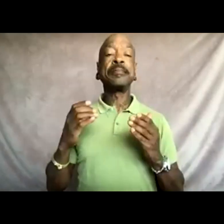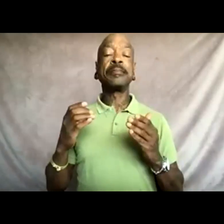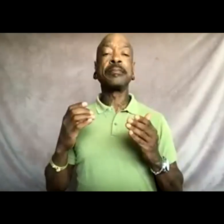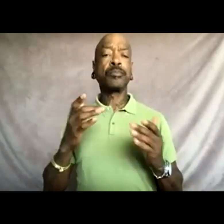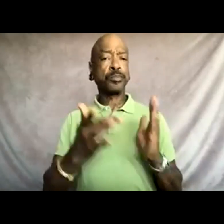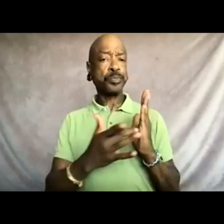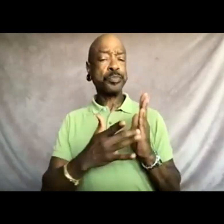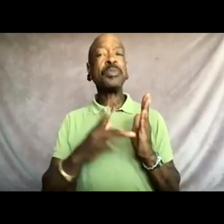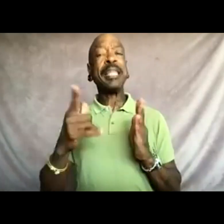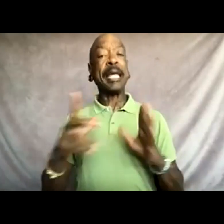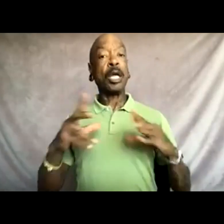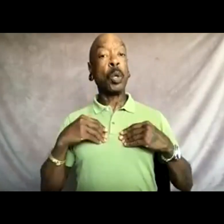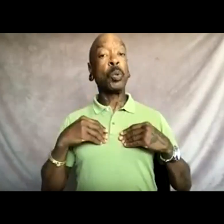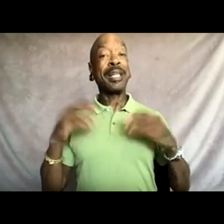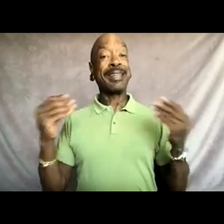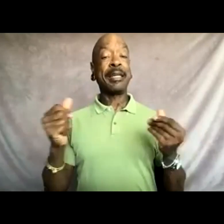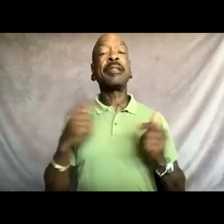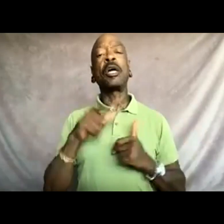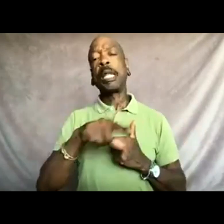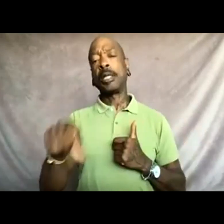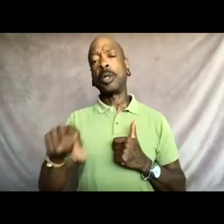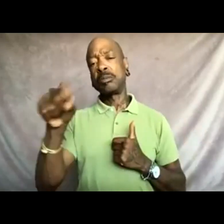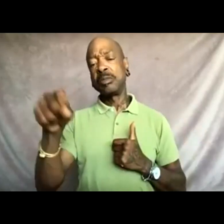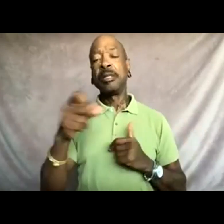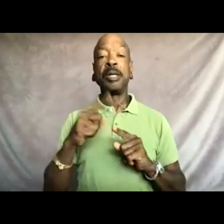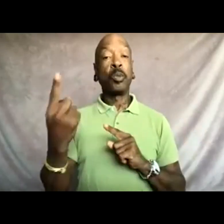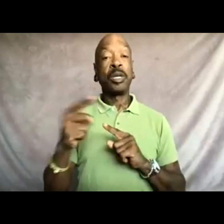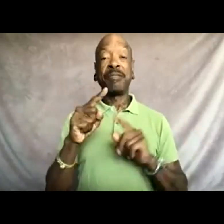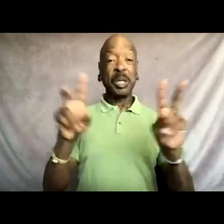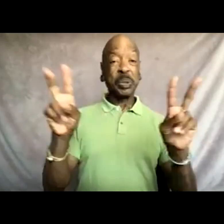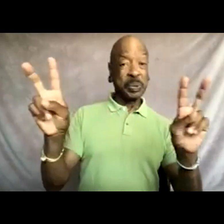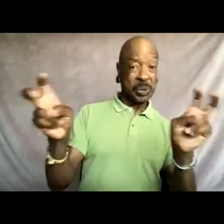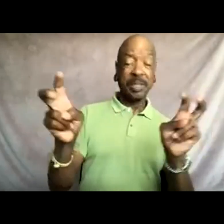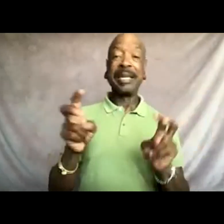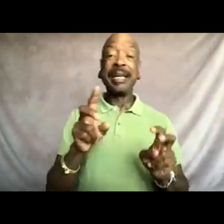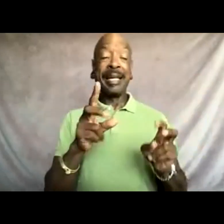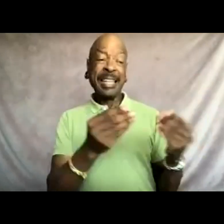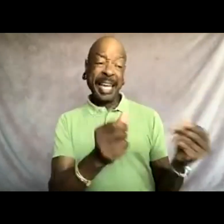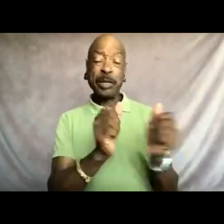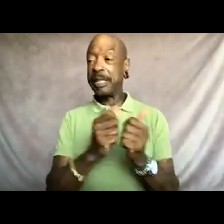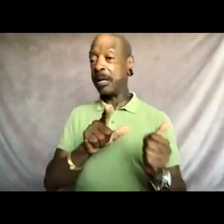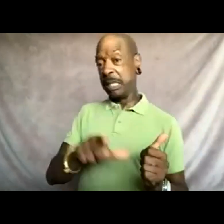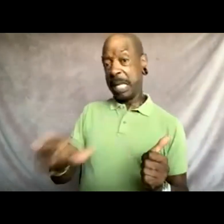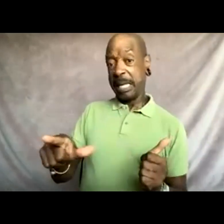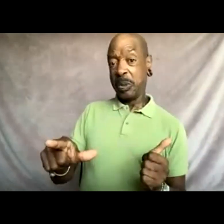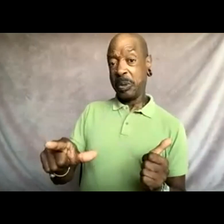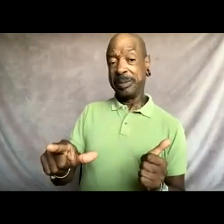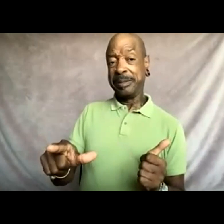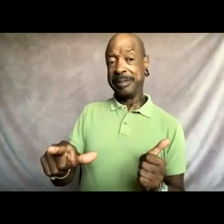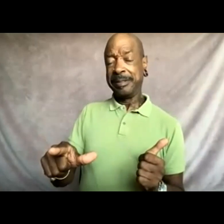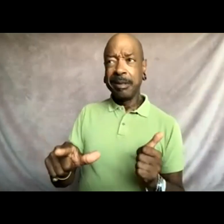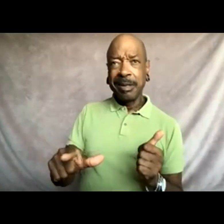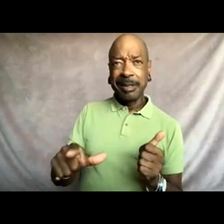technically they own land. They are a landlord, but one of their slogans is land without landlords. And so for a while I was like, but you guys know you're a landlord,